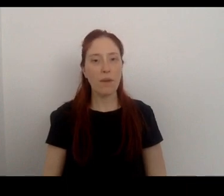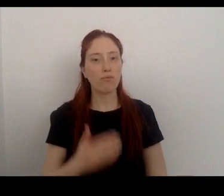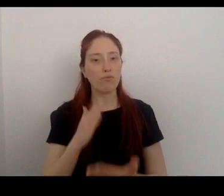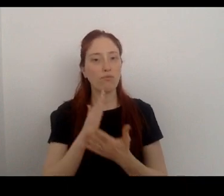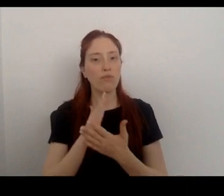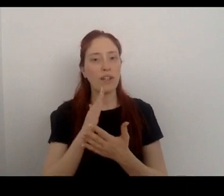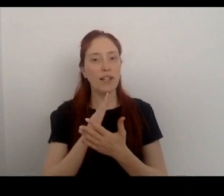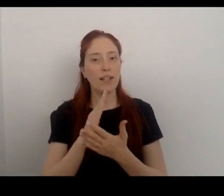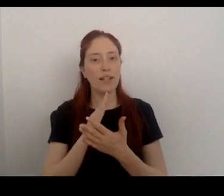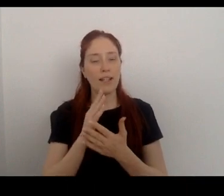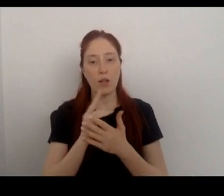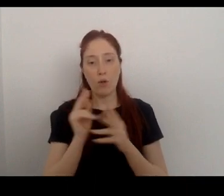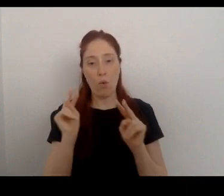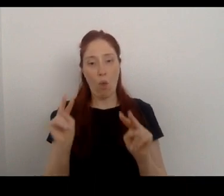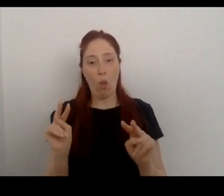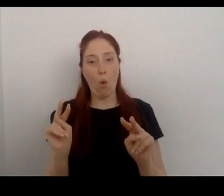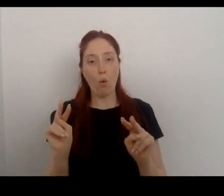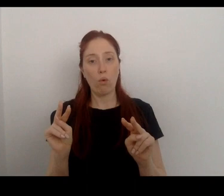delivered by that